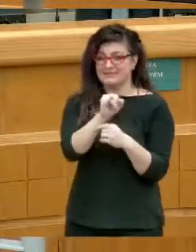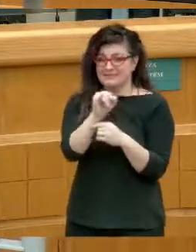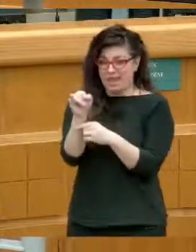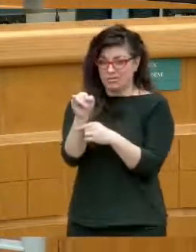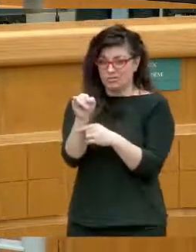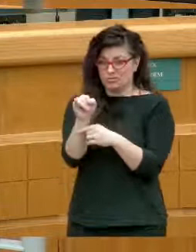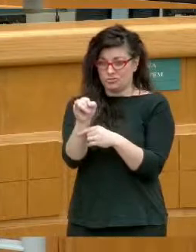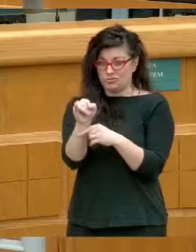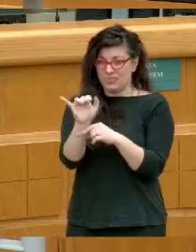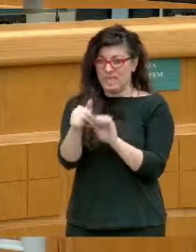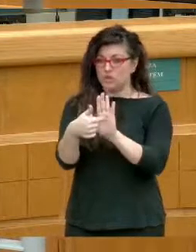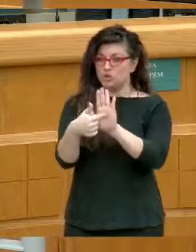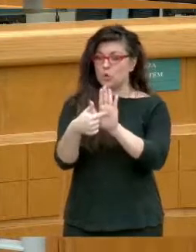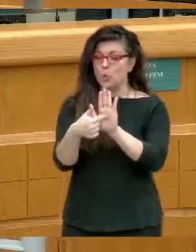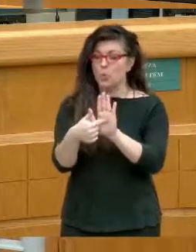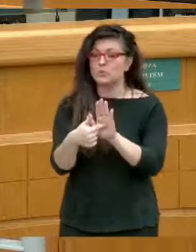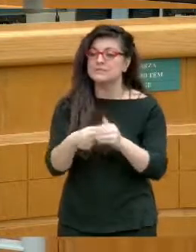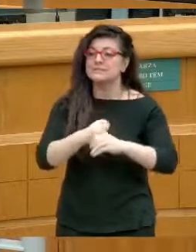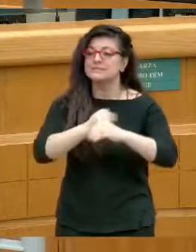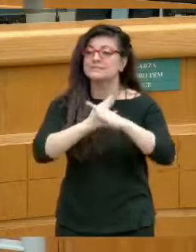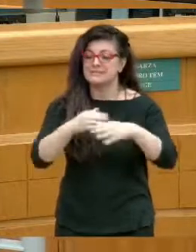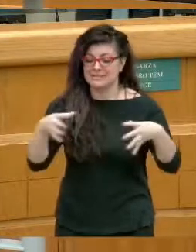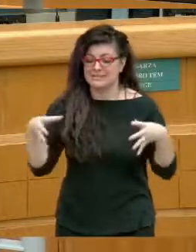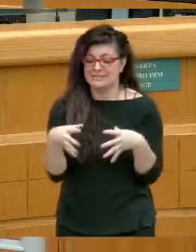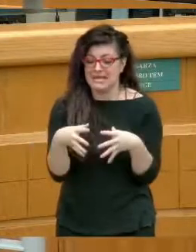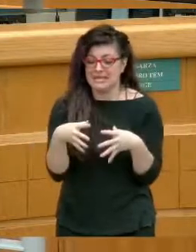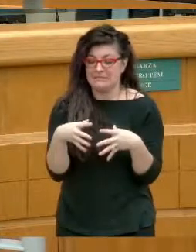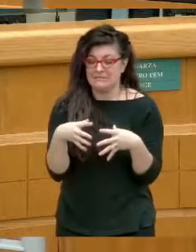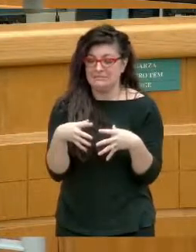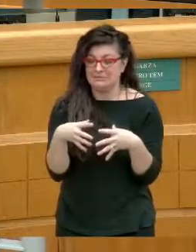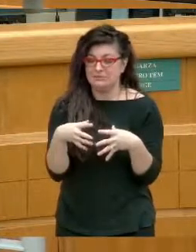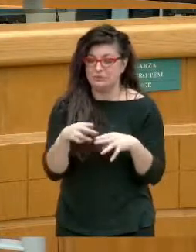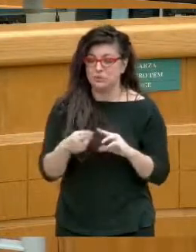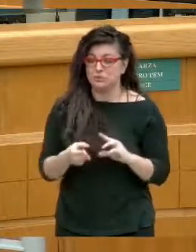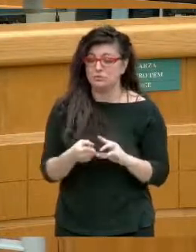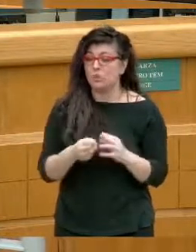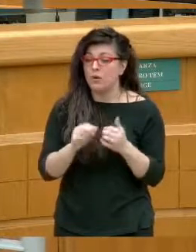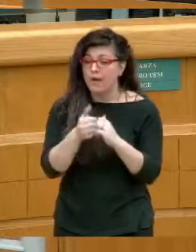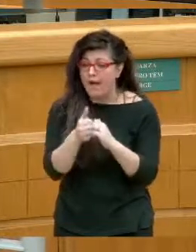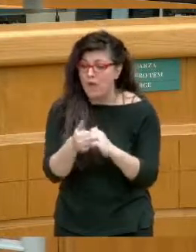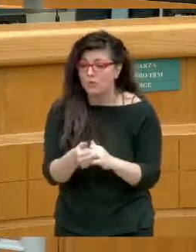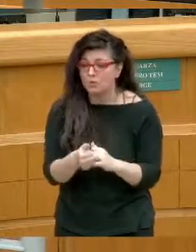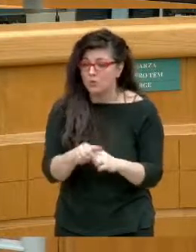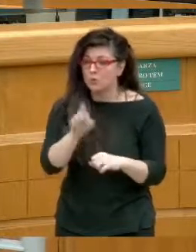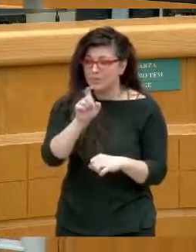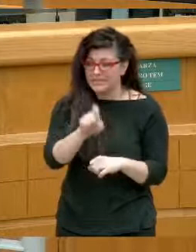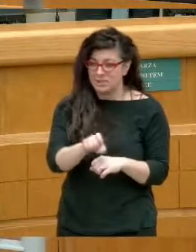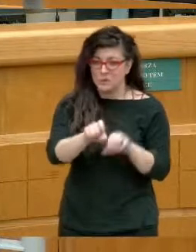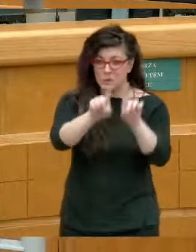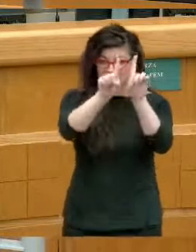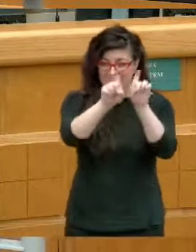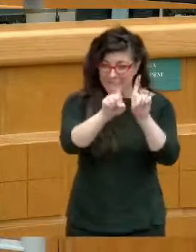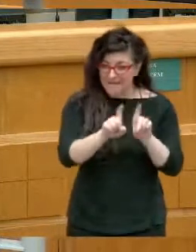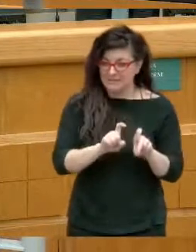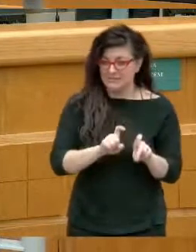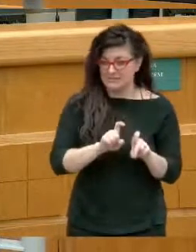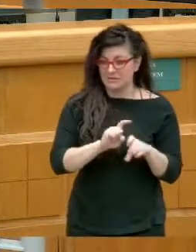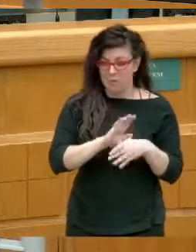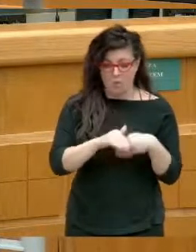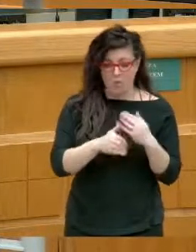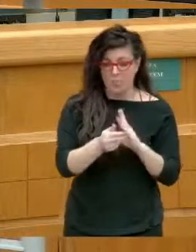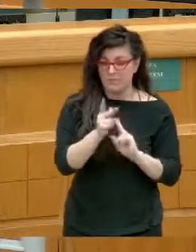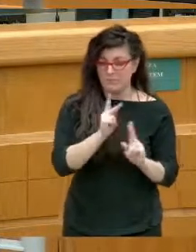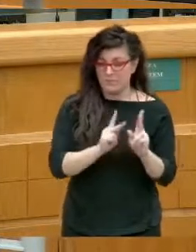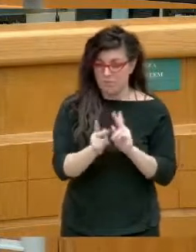that's contained. The way that you contain the outbreak is by diagnosing. You need to test everybody in the area